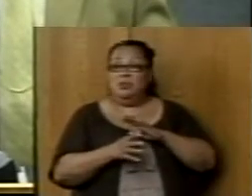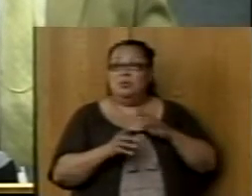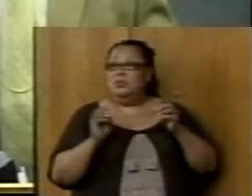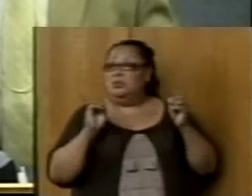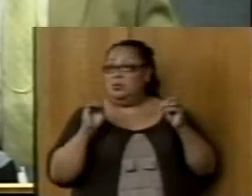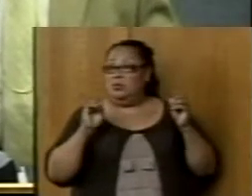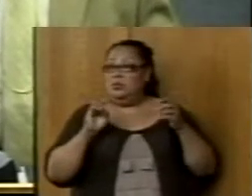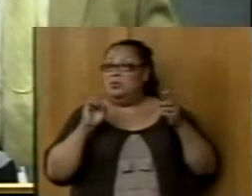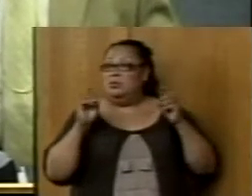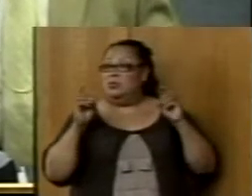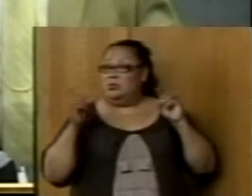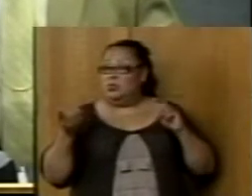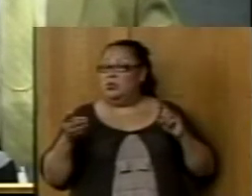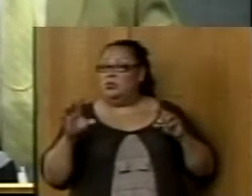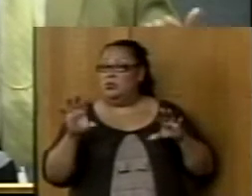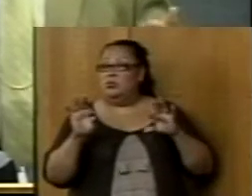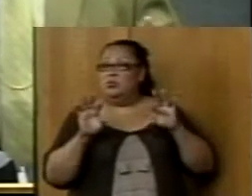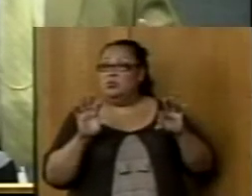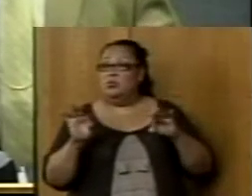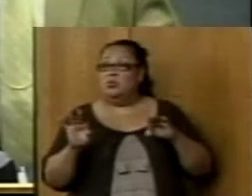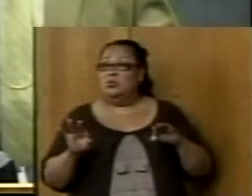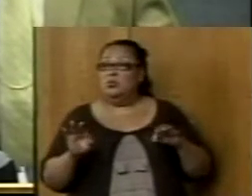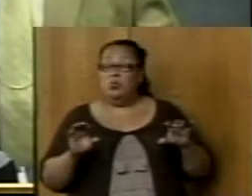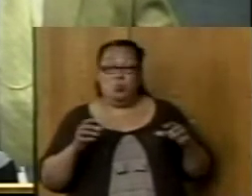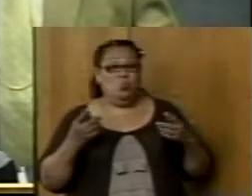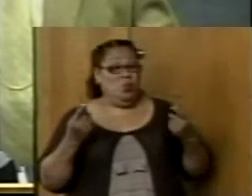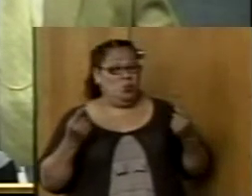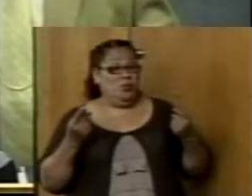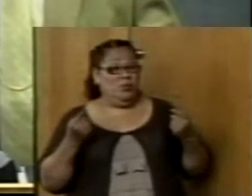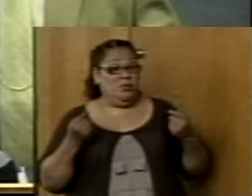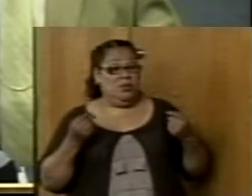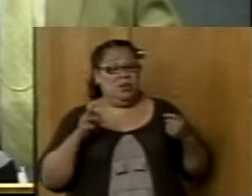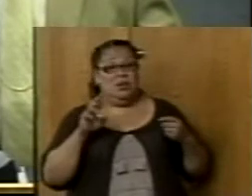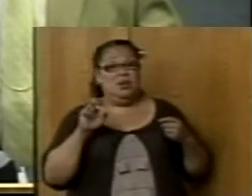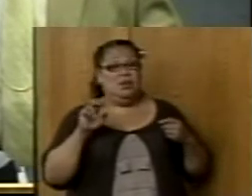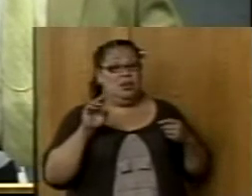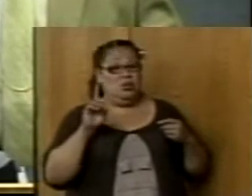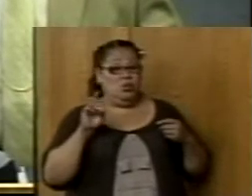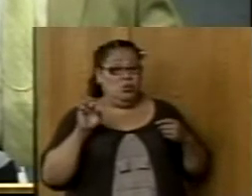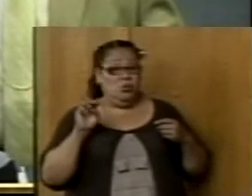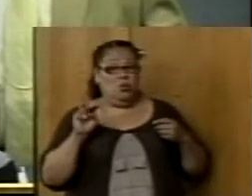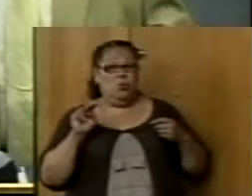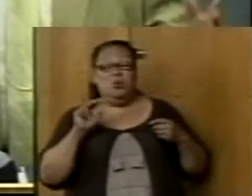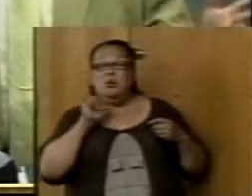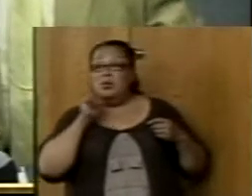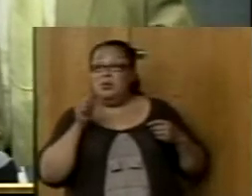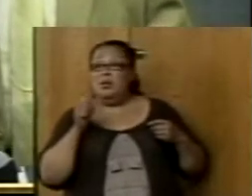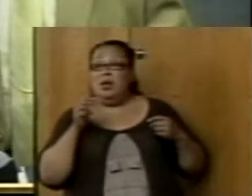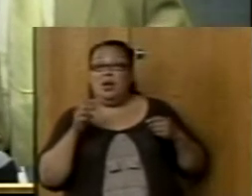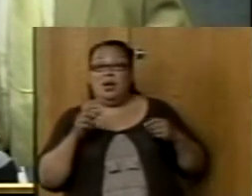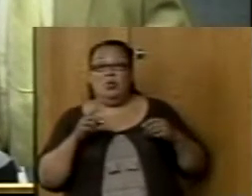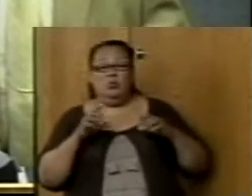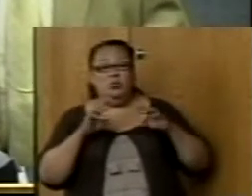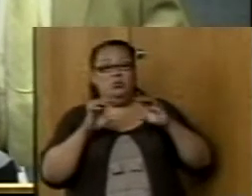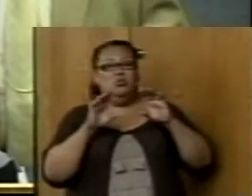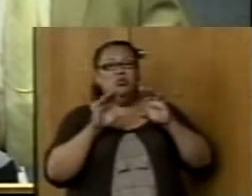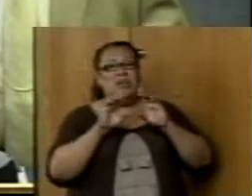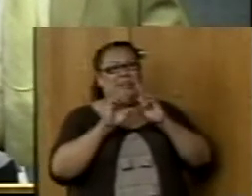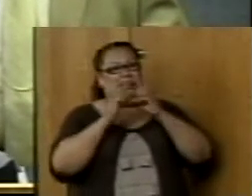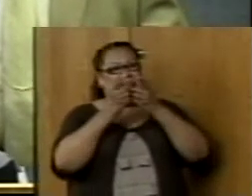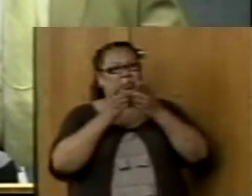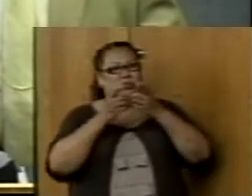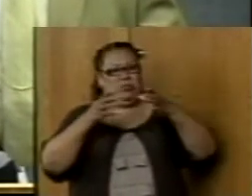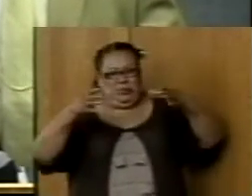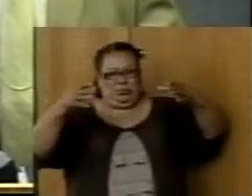nothing has changed as far as choosing the routes. What we simply done, Mr. Rendon and administration went back and looked at the district model as far as